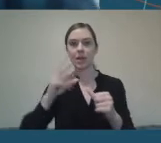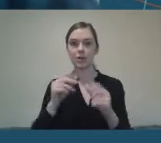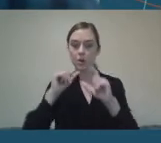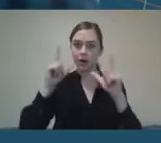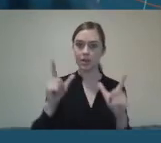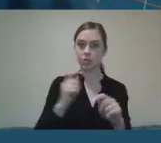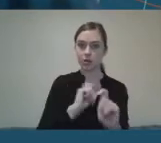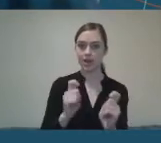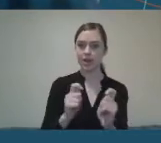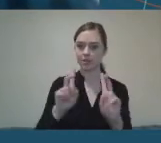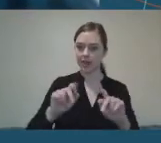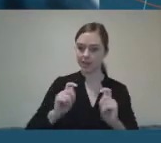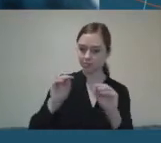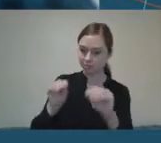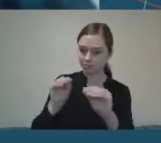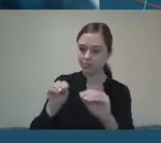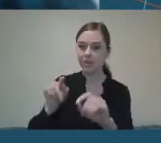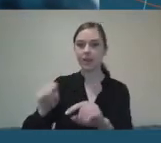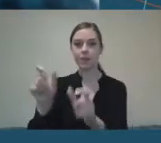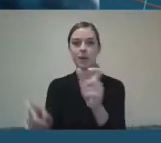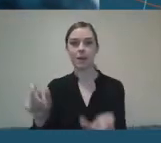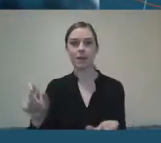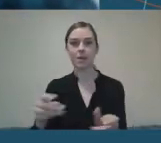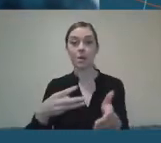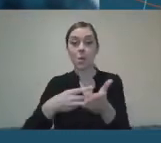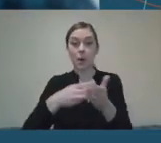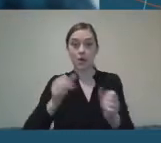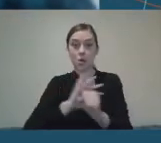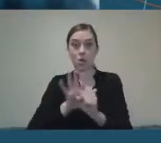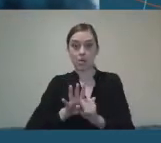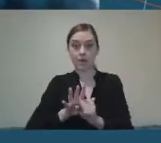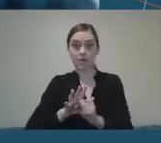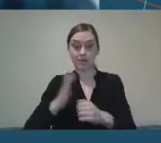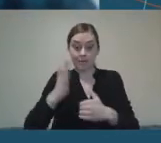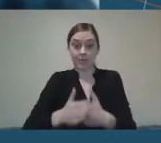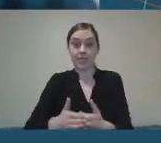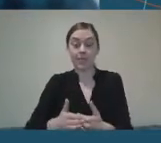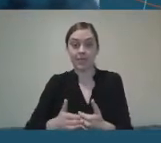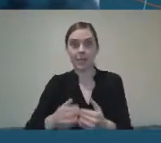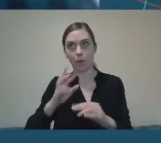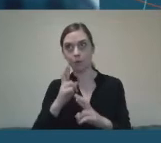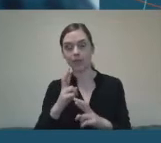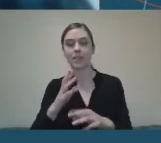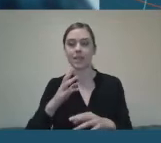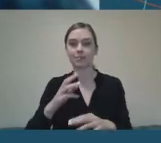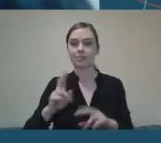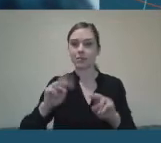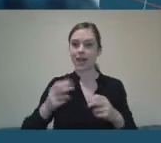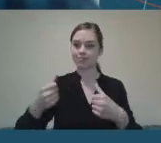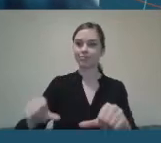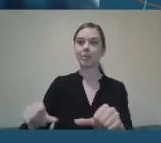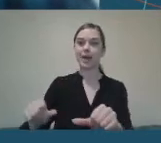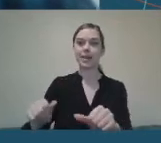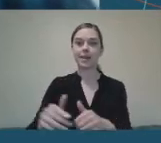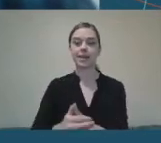prepared and ready to go for when COVID goes away, hopefully. And I suppose the big thing we want to see,